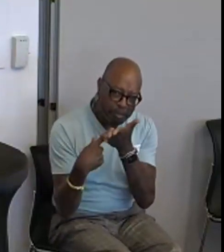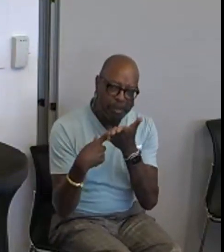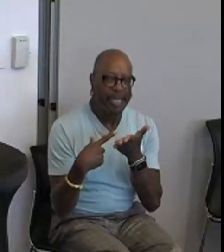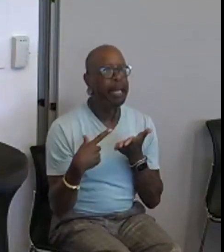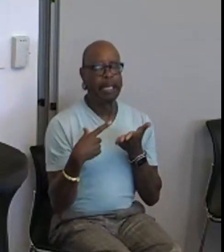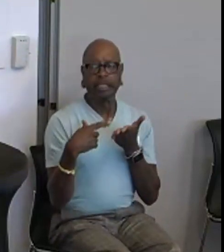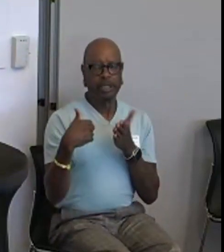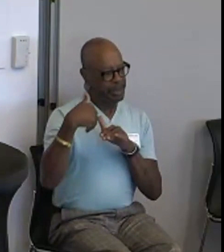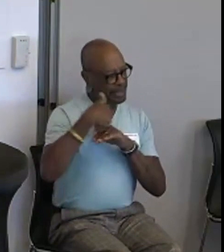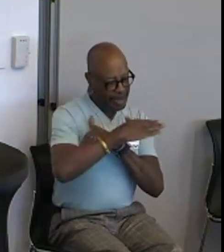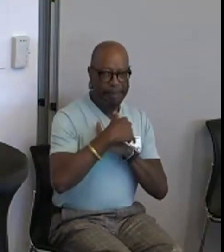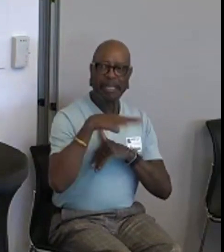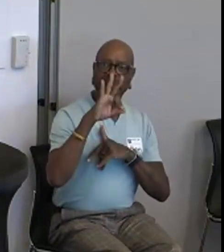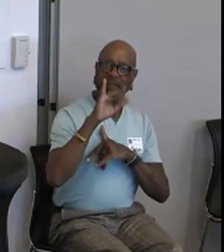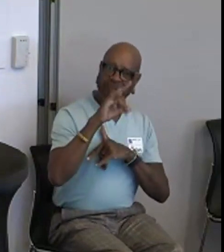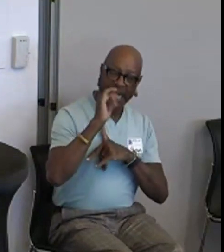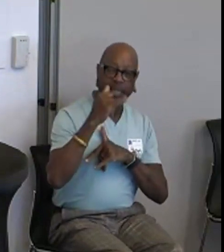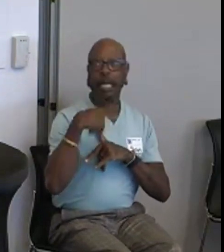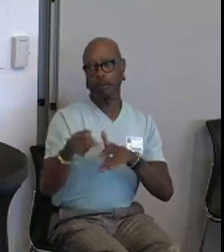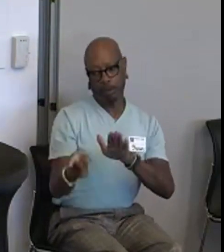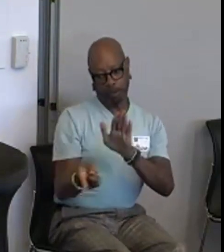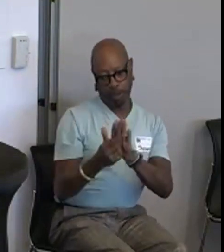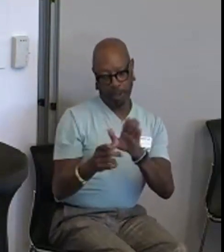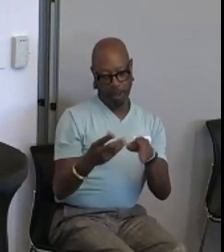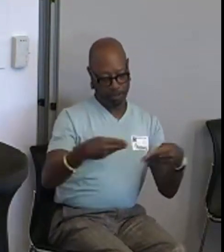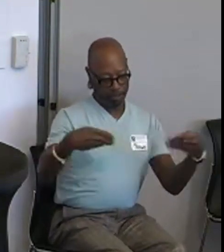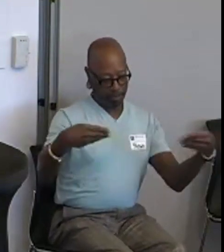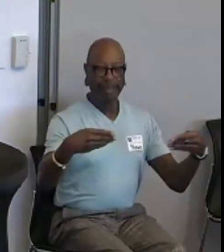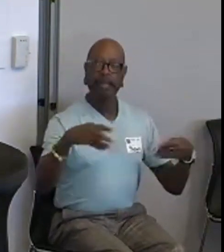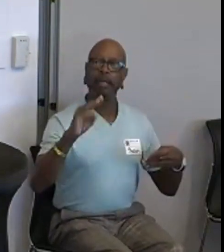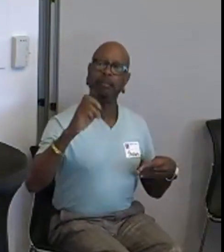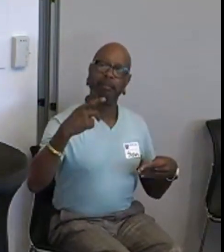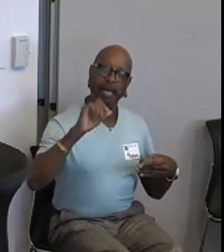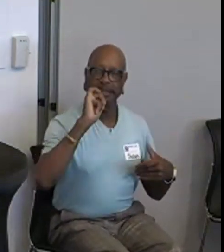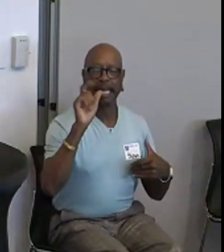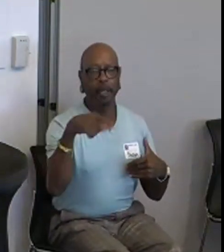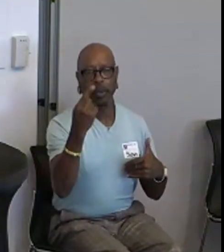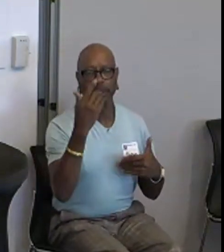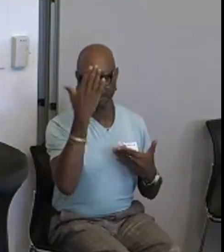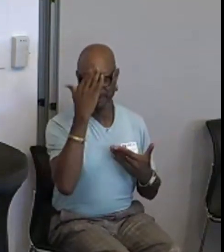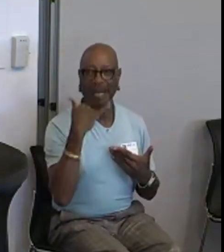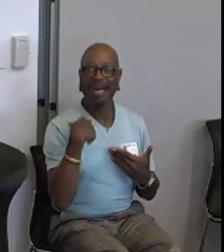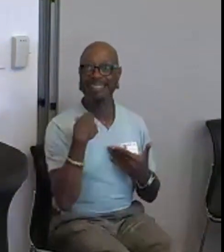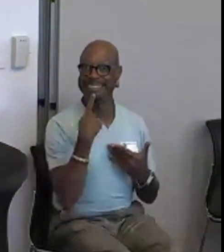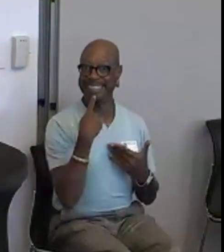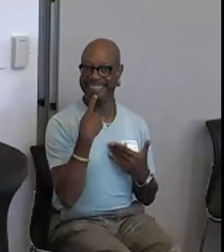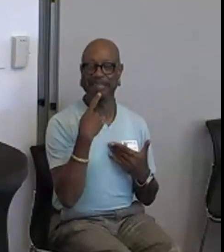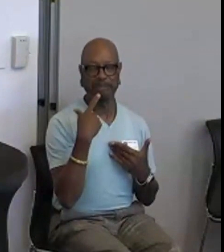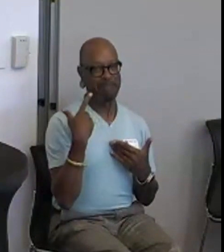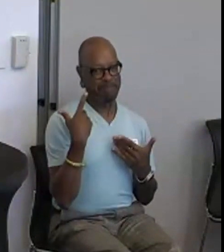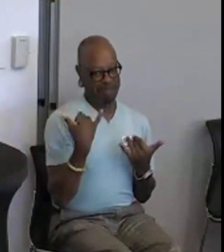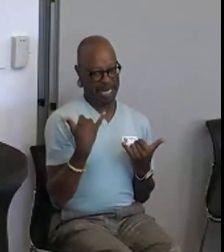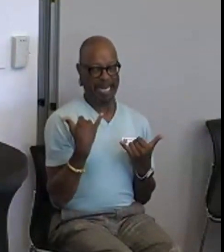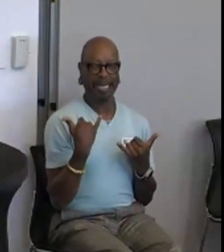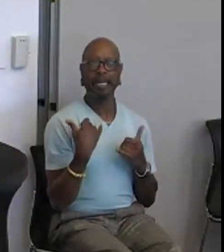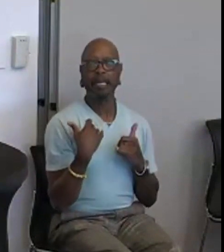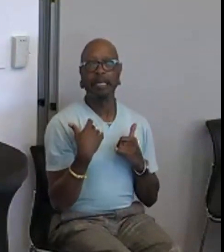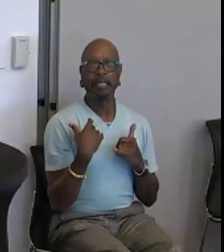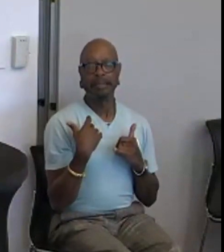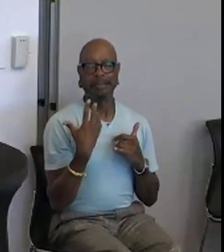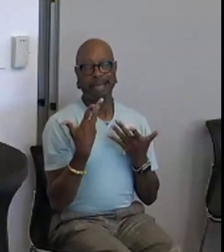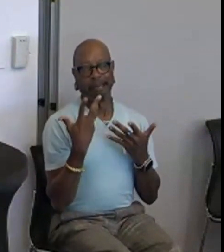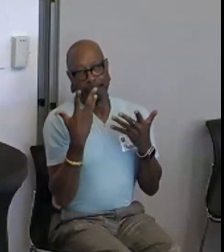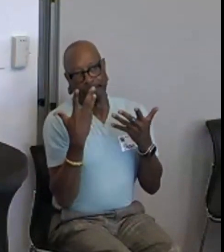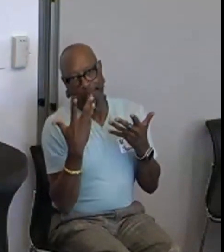out. And it's just, so maps are not just, I said earlier sort of disparagingly about